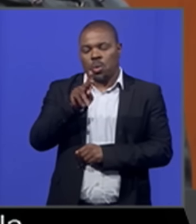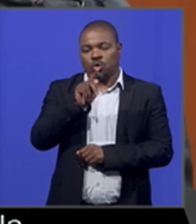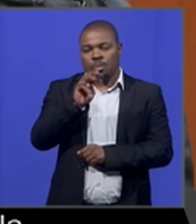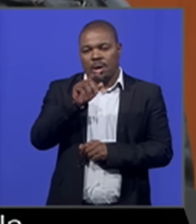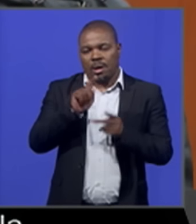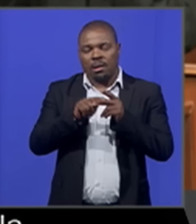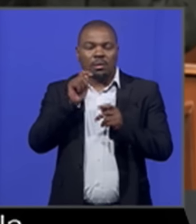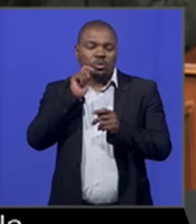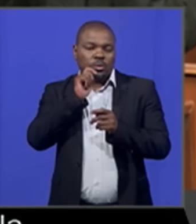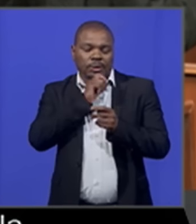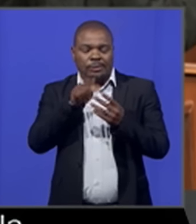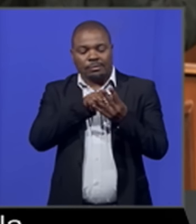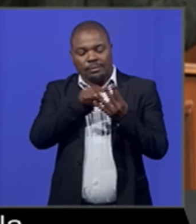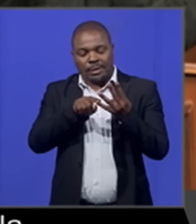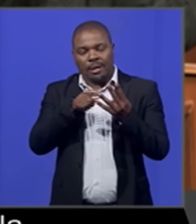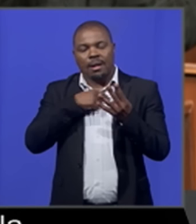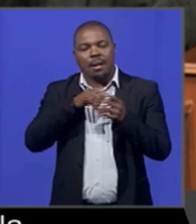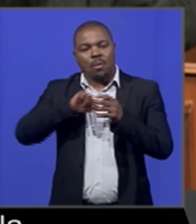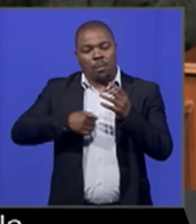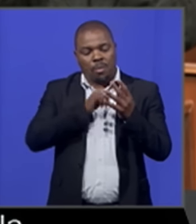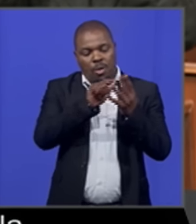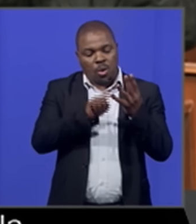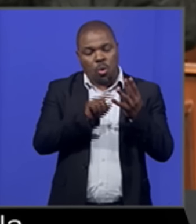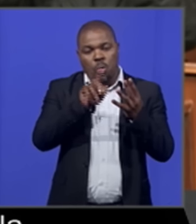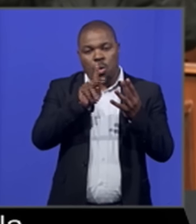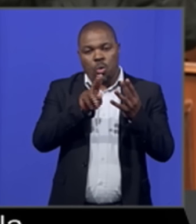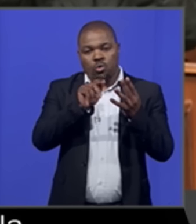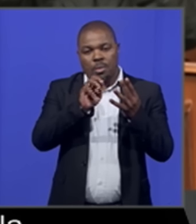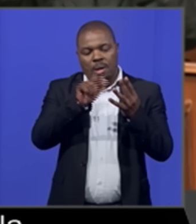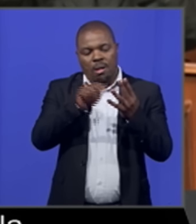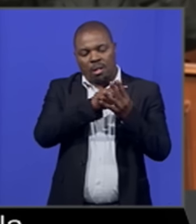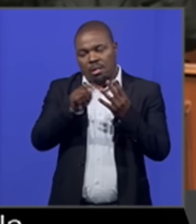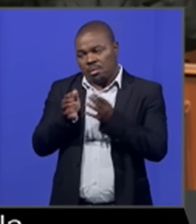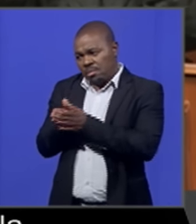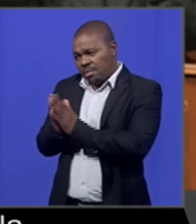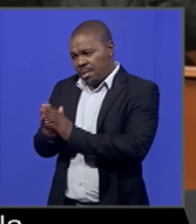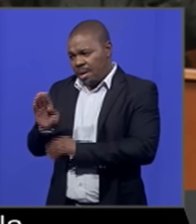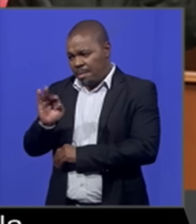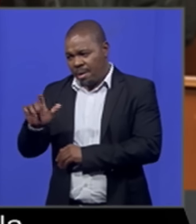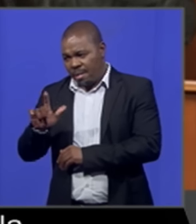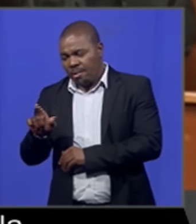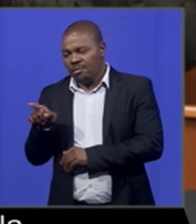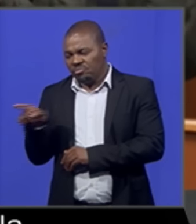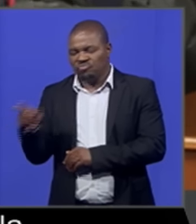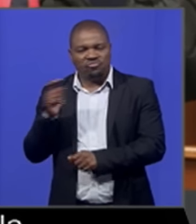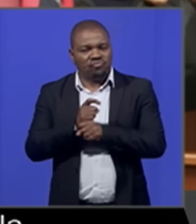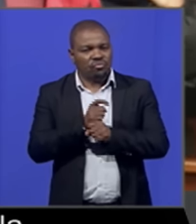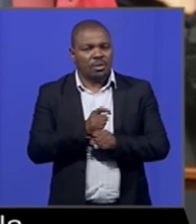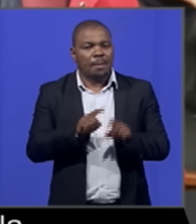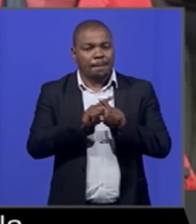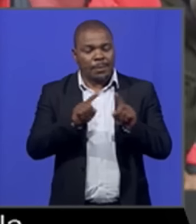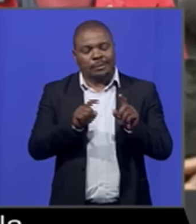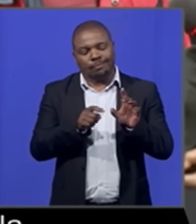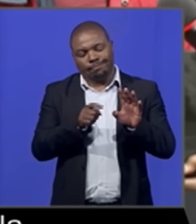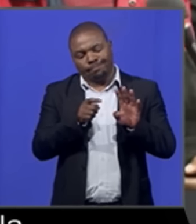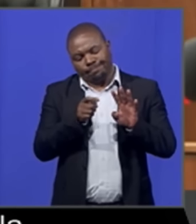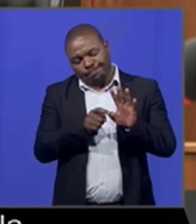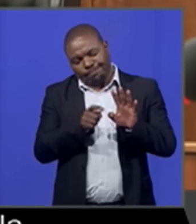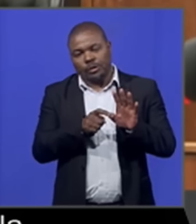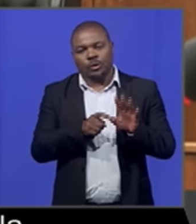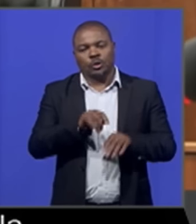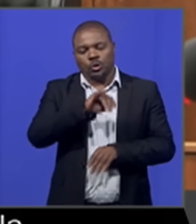Shokane monna wa gagwe yo e le go tlhogo ya sekolo David Kutumela ba ganeditšwe ka peila. O mongwe dikgaetšedi tša gagwe Johannes Shokane o tlhokomologile go